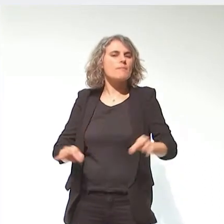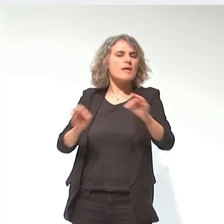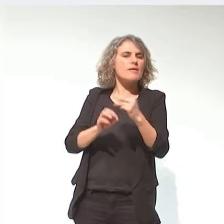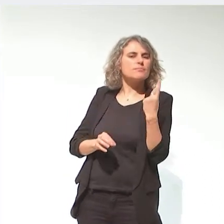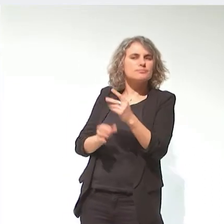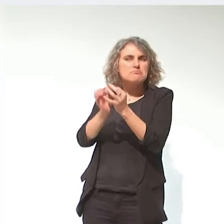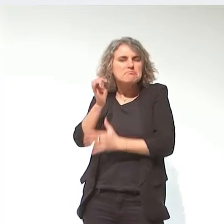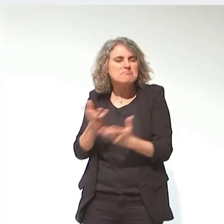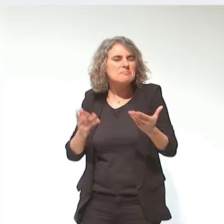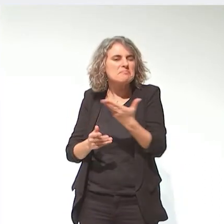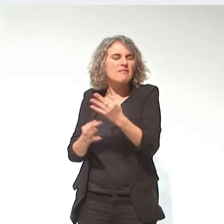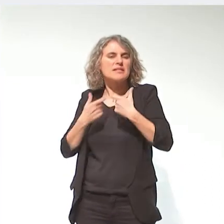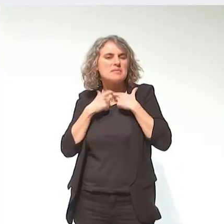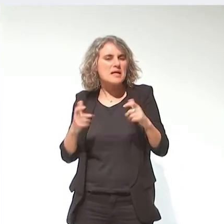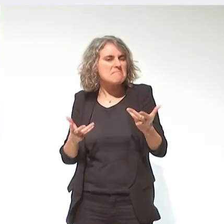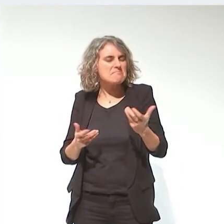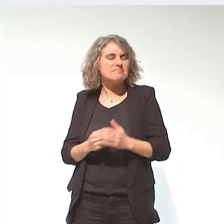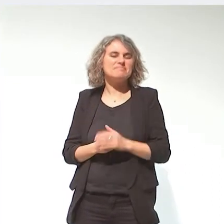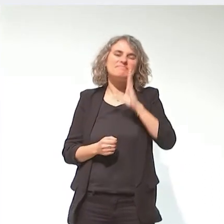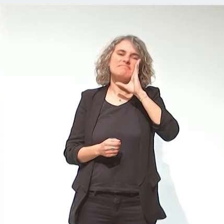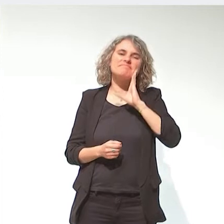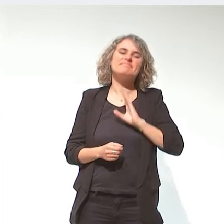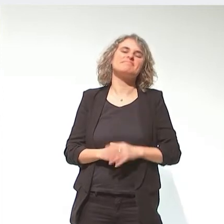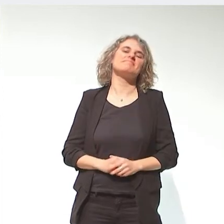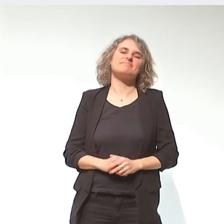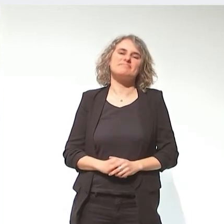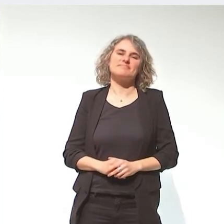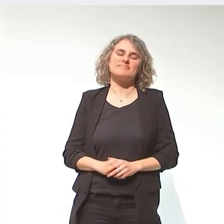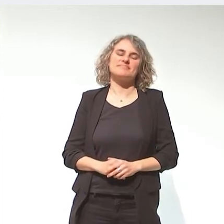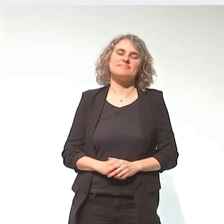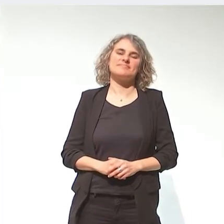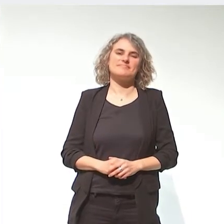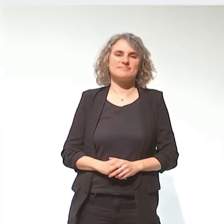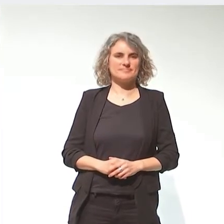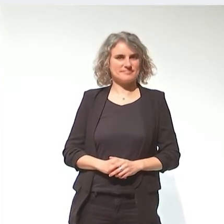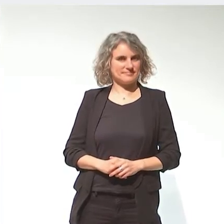first, let's see where things stand in Slovenia in terms of accessibility, if you don't mind.